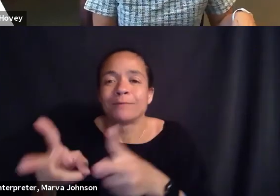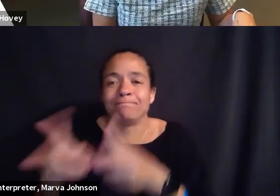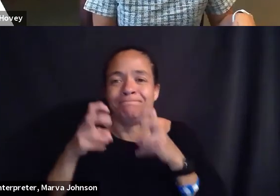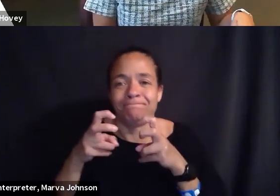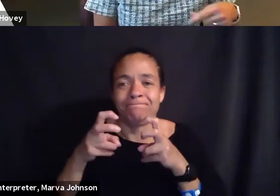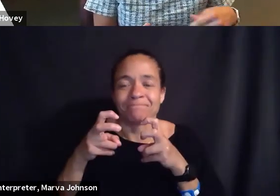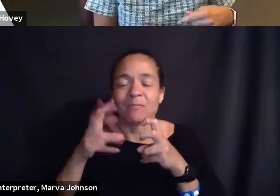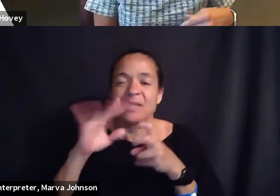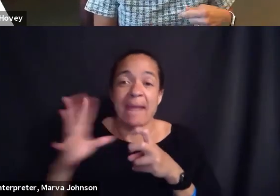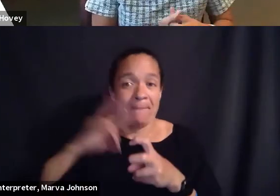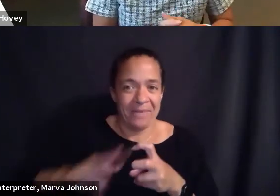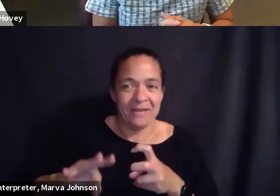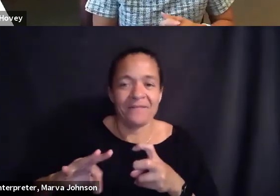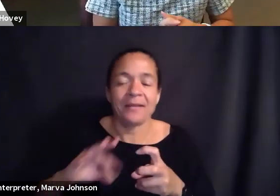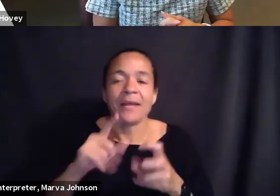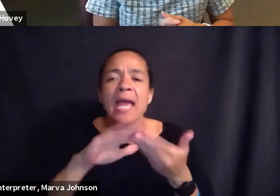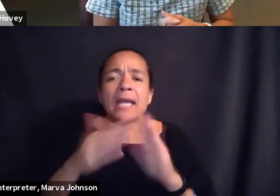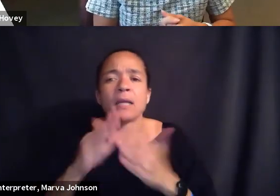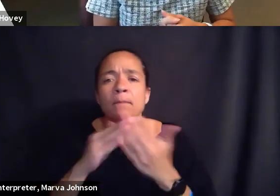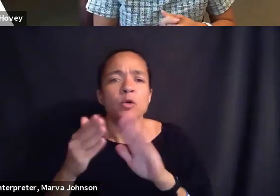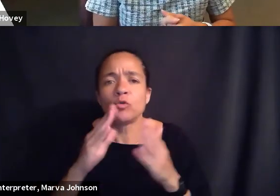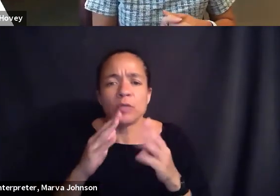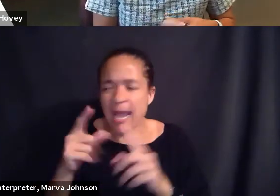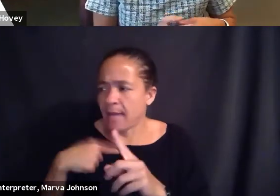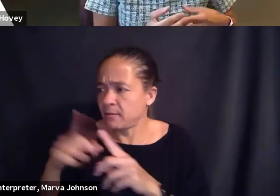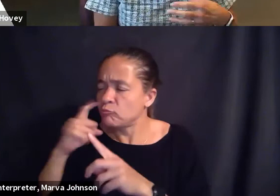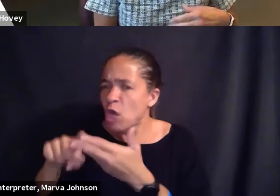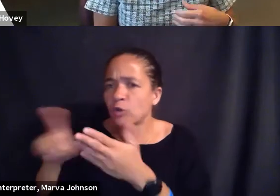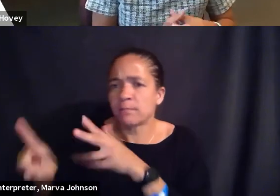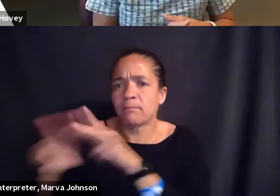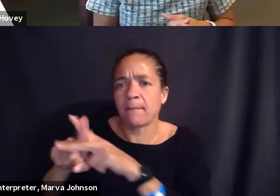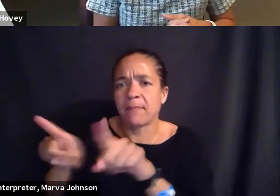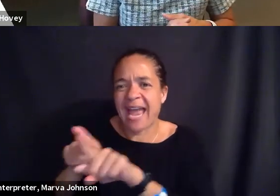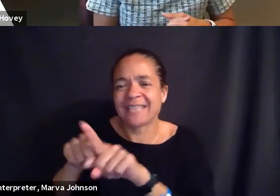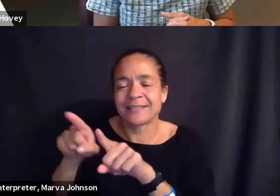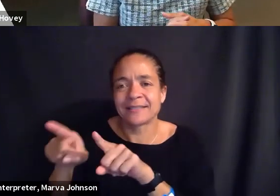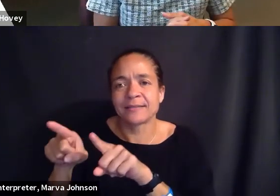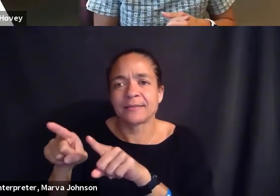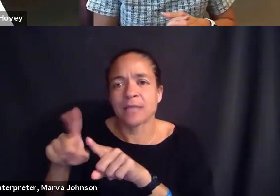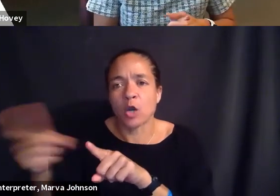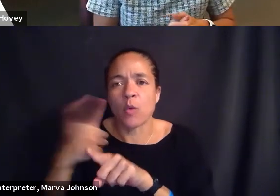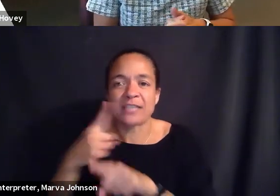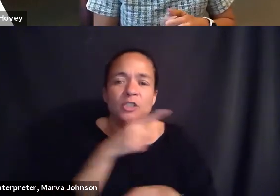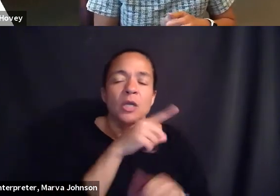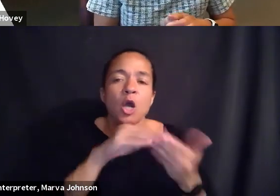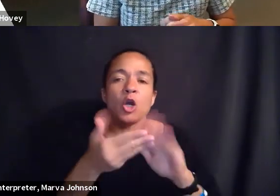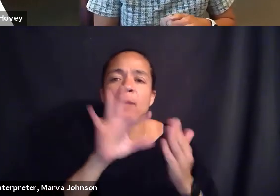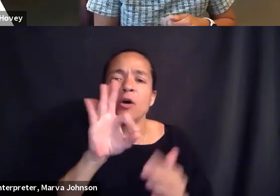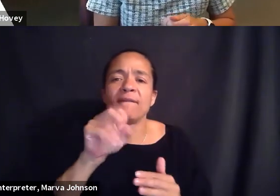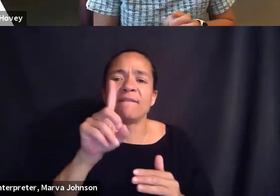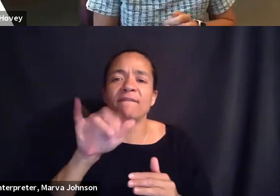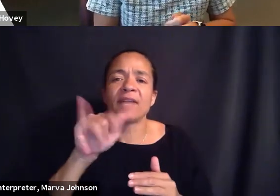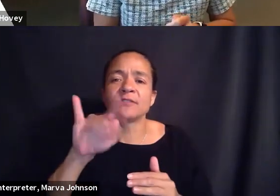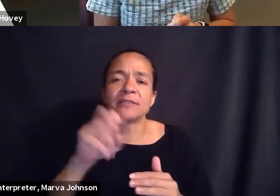community foundation. I know that popped up as a question as well, and our community foundation in Flint also does a lot of community